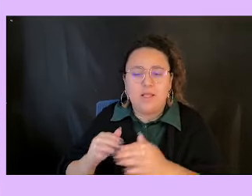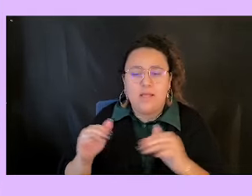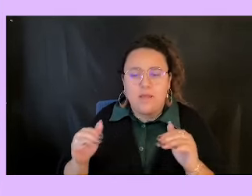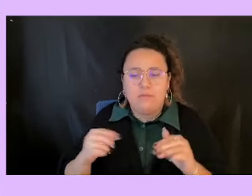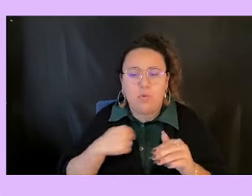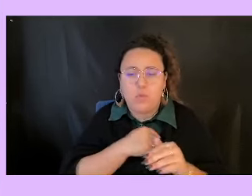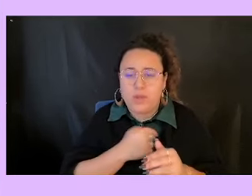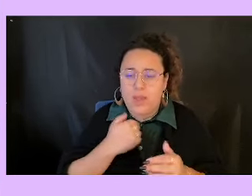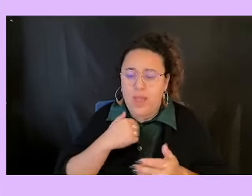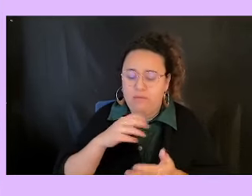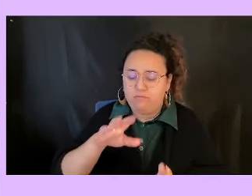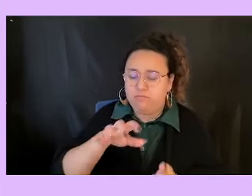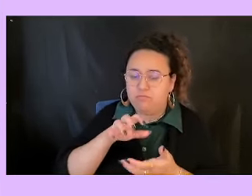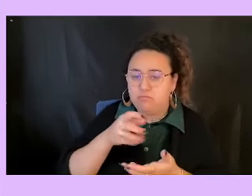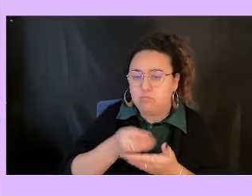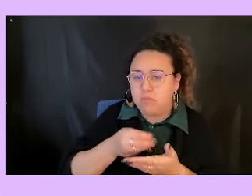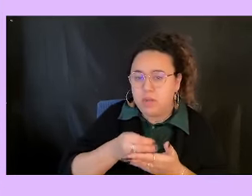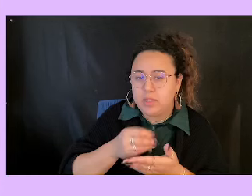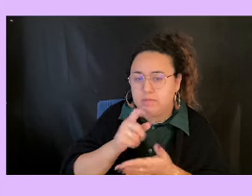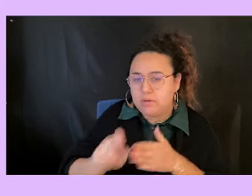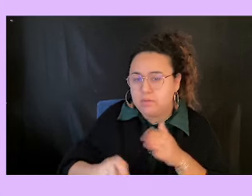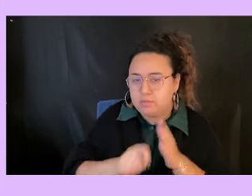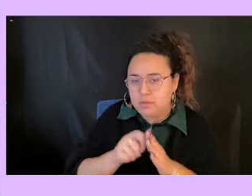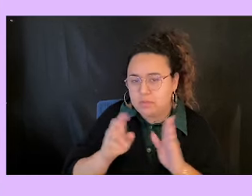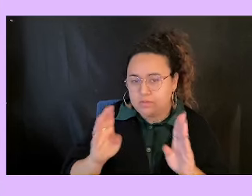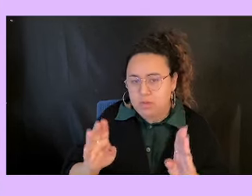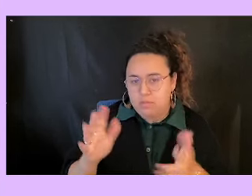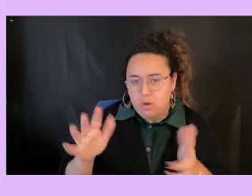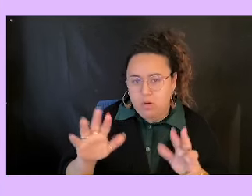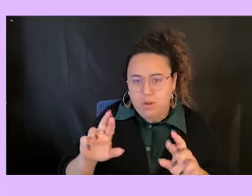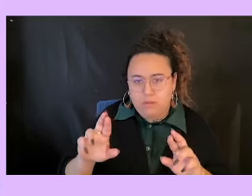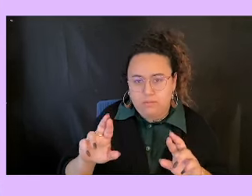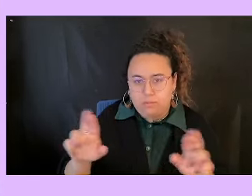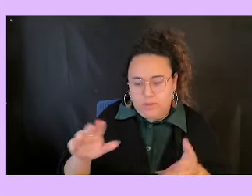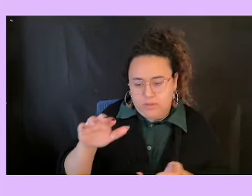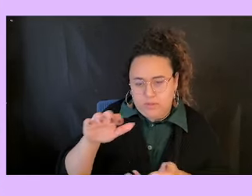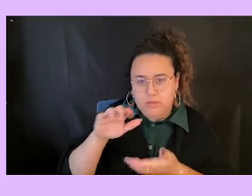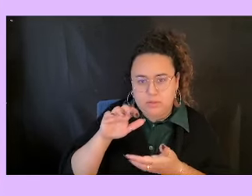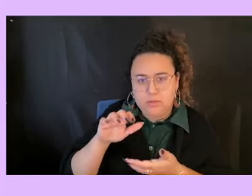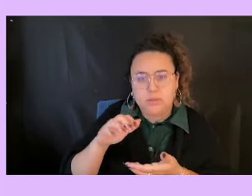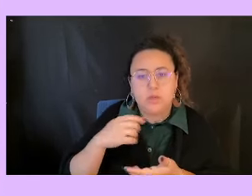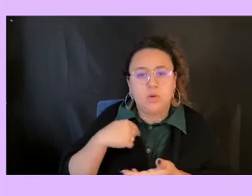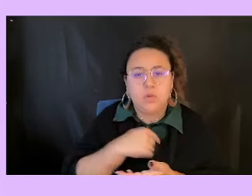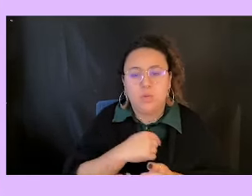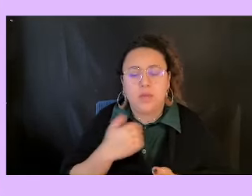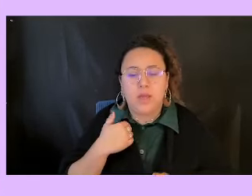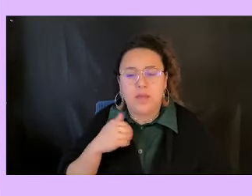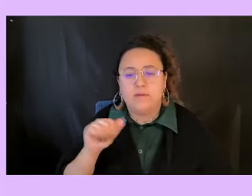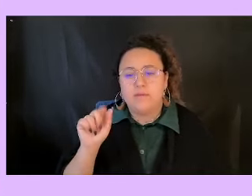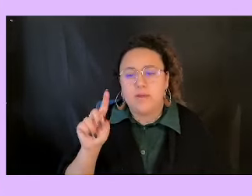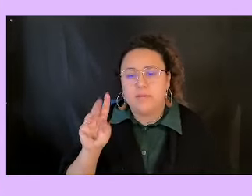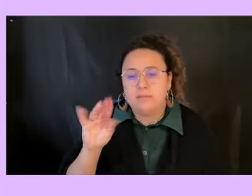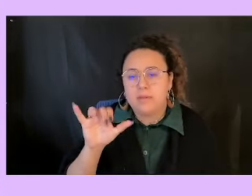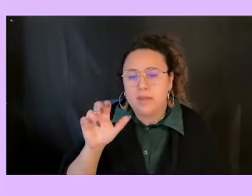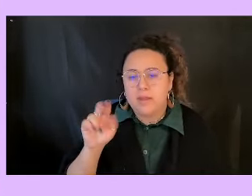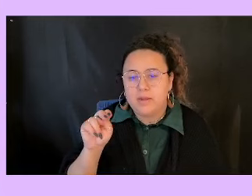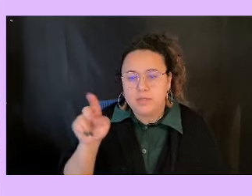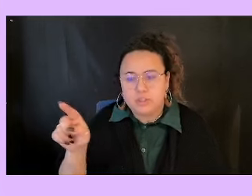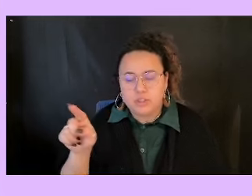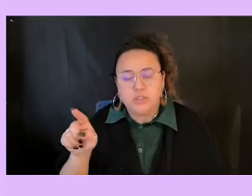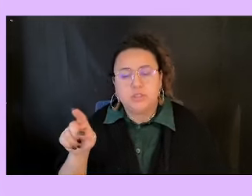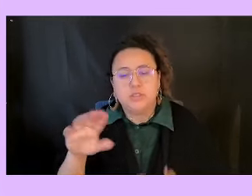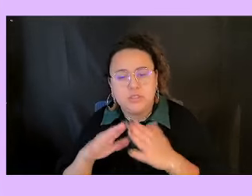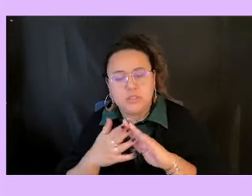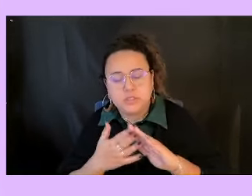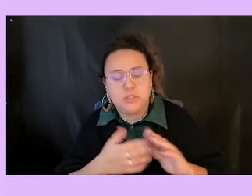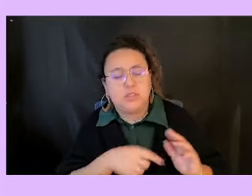period of time. Right now, we do have a mayor and an administration in the city and a governor in the Commonwealth who